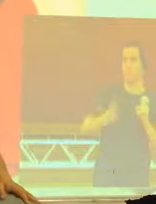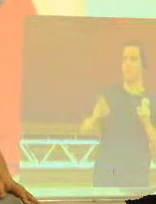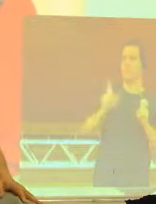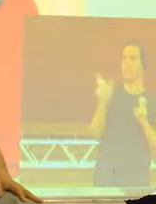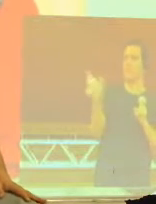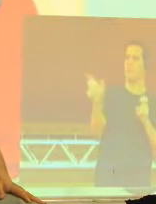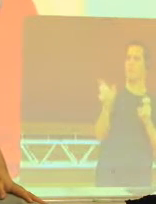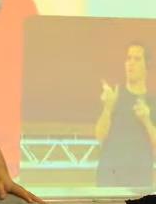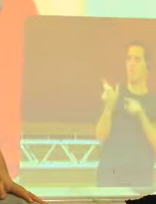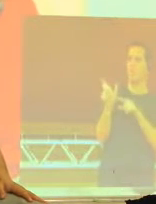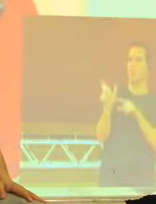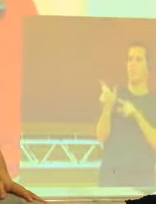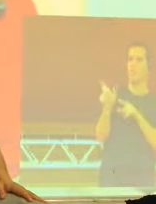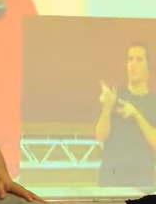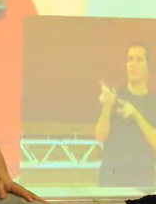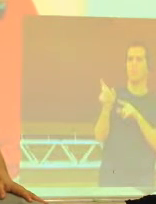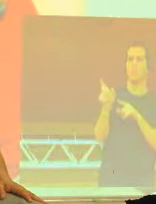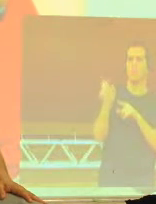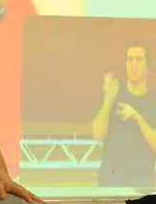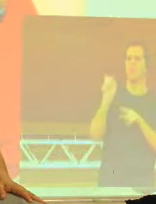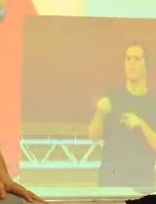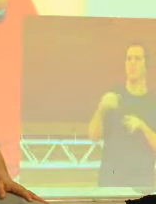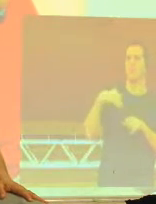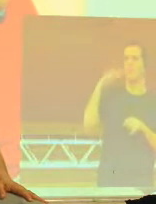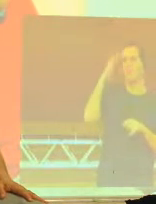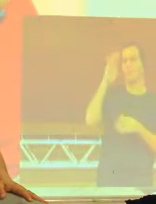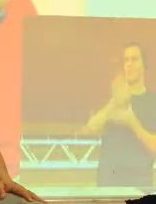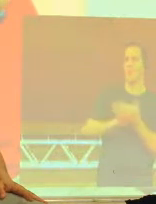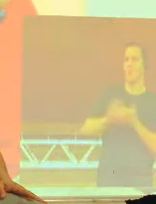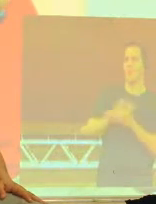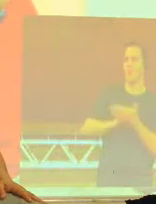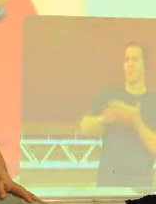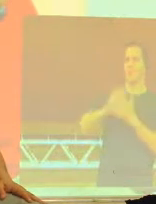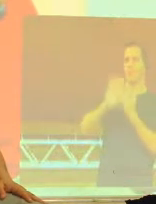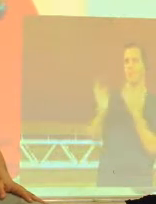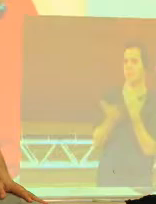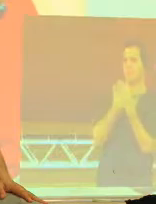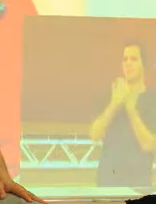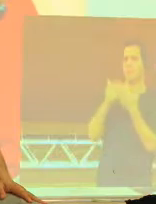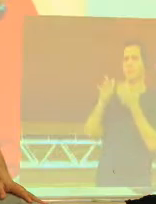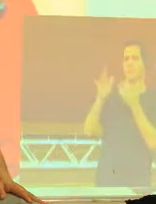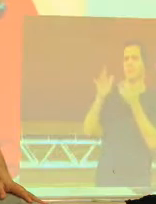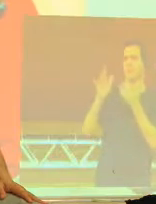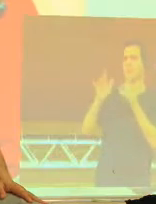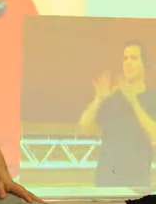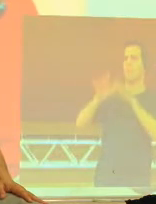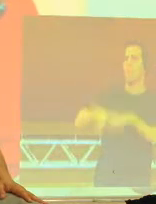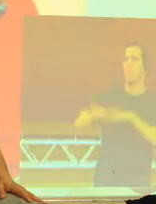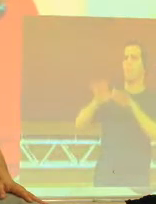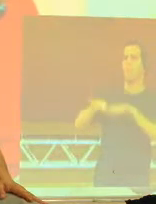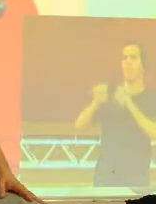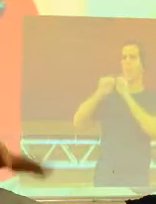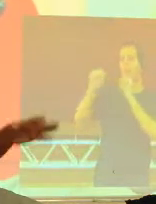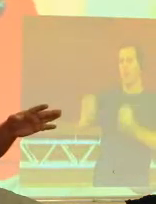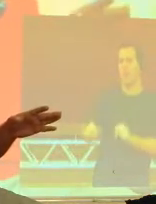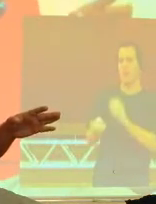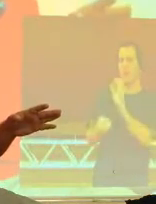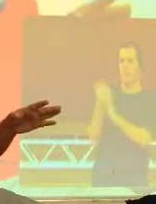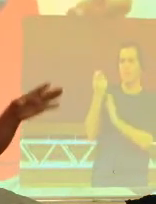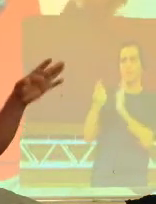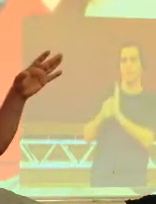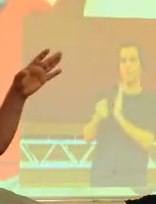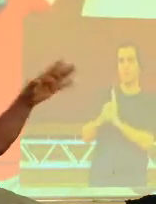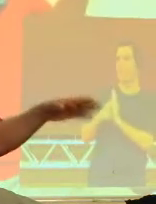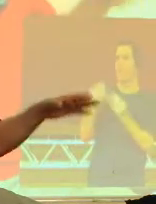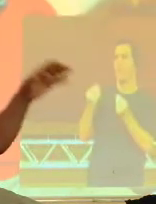understand nothing at all about programming, how can I use GNU or Linux to produce something that... well, first of all,